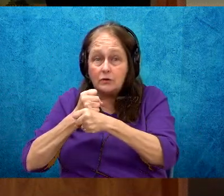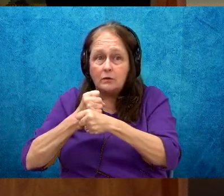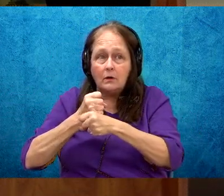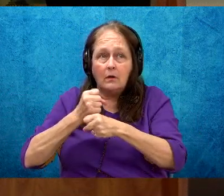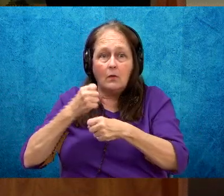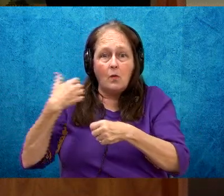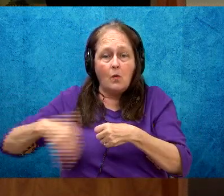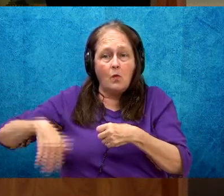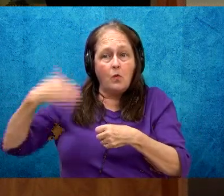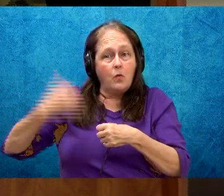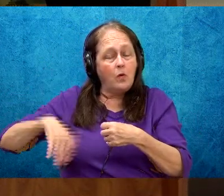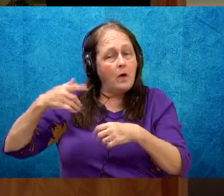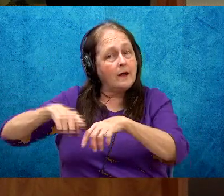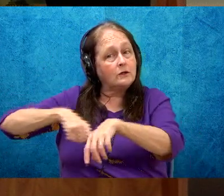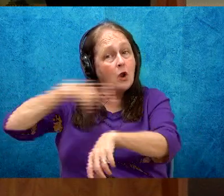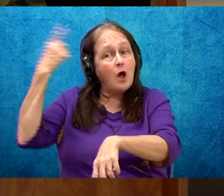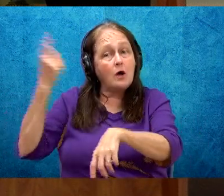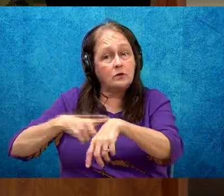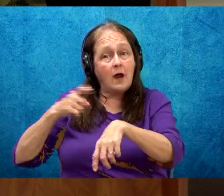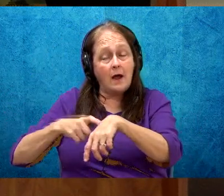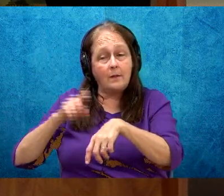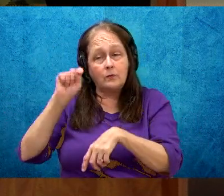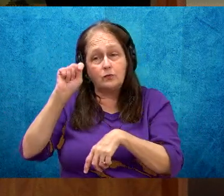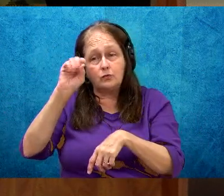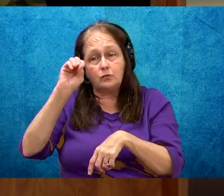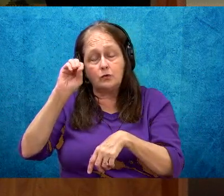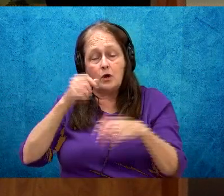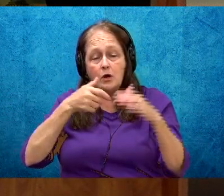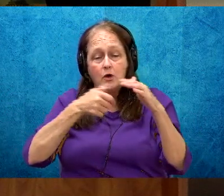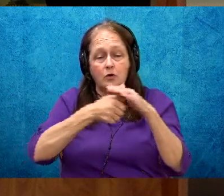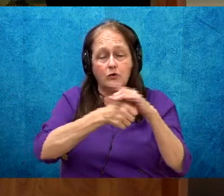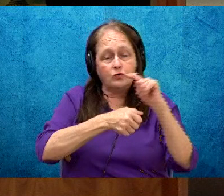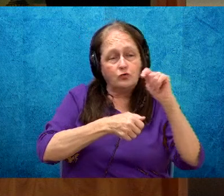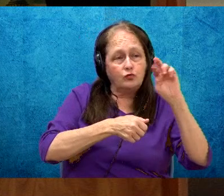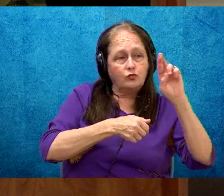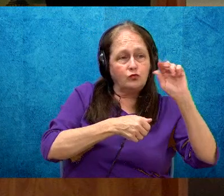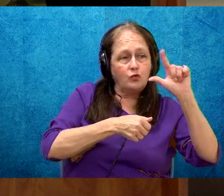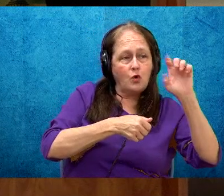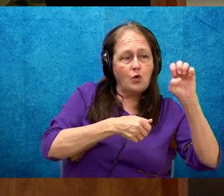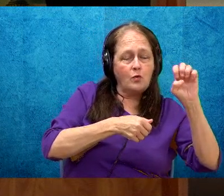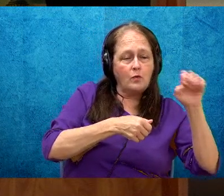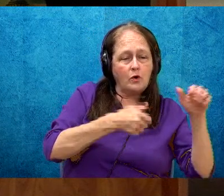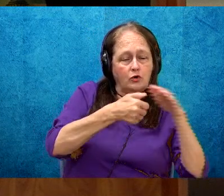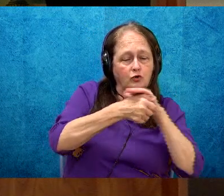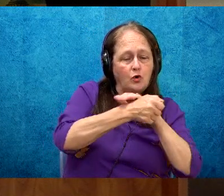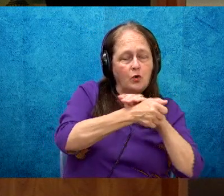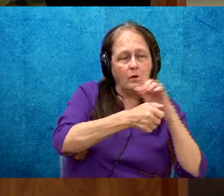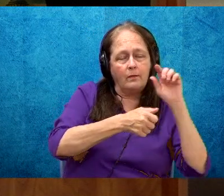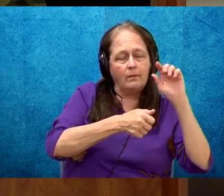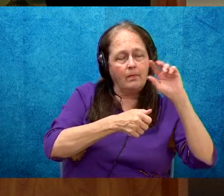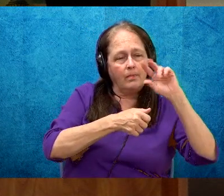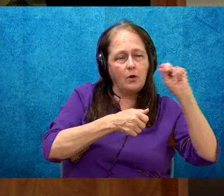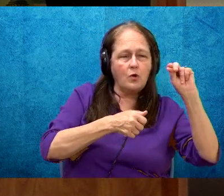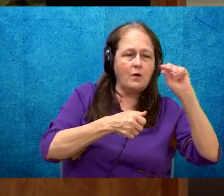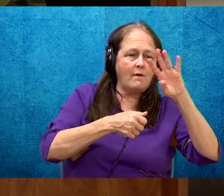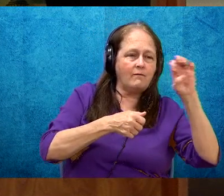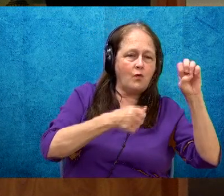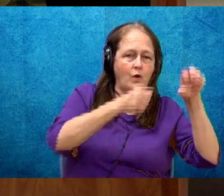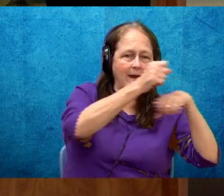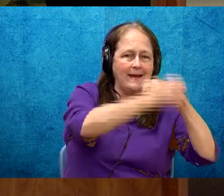gosh, that's a long time. Turtles live for 20 to 40 years.